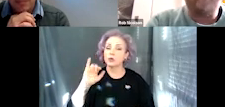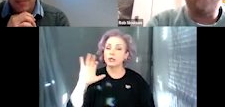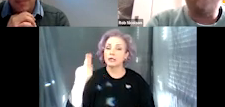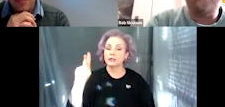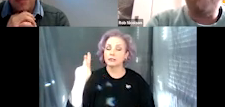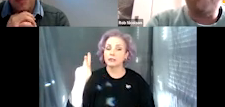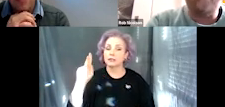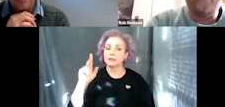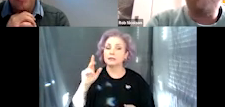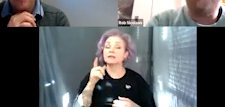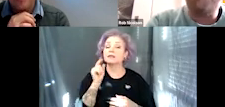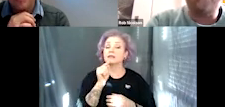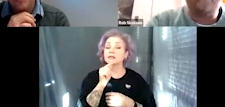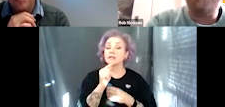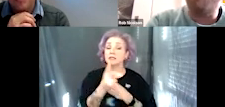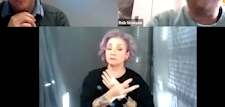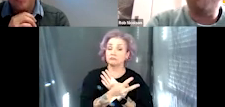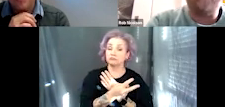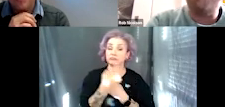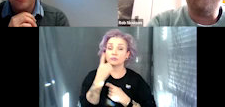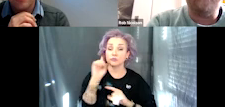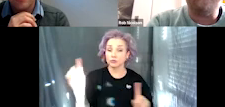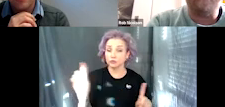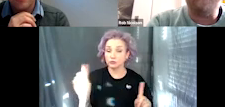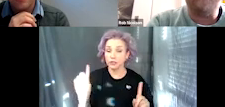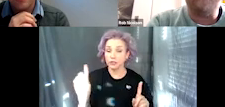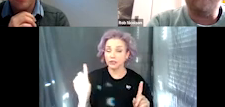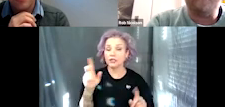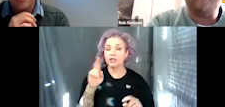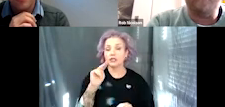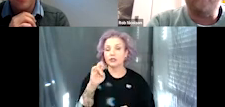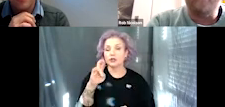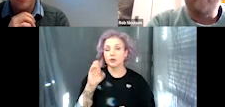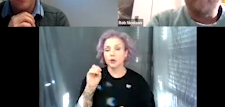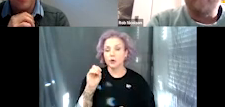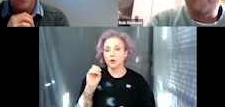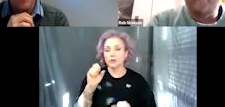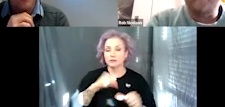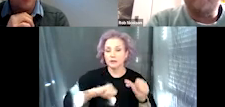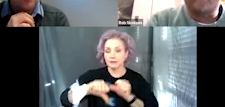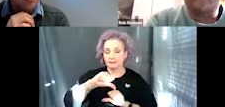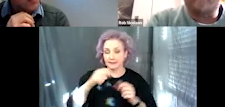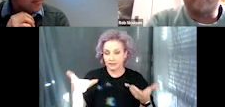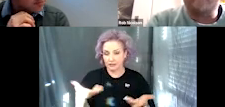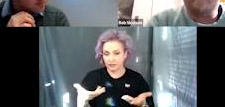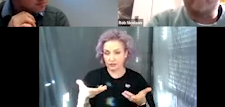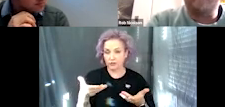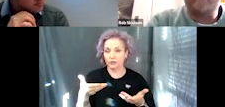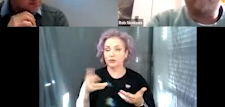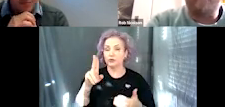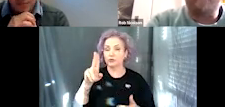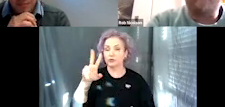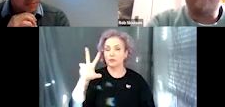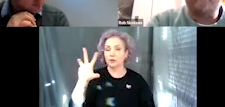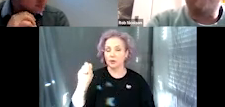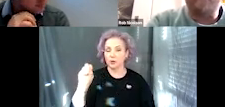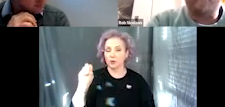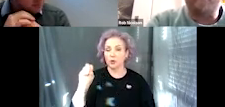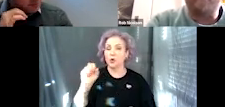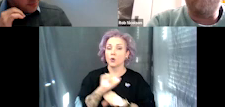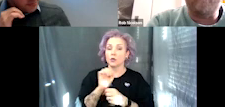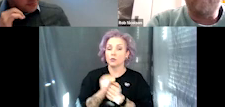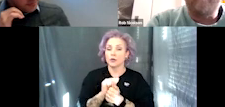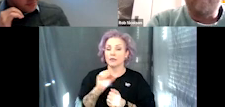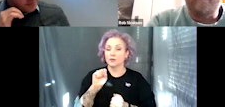in the Department of Pathology and Lab Medicine and his Ph.D. in Neuroscience program, both at Western as well. He worked with Dr. Suzanne Schmidt, who's done presentations